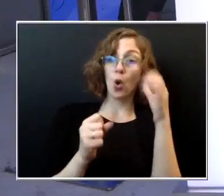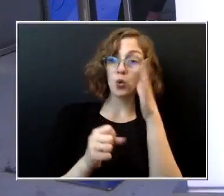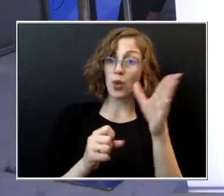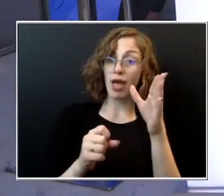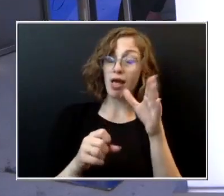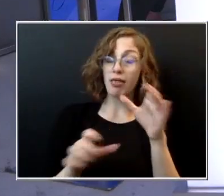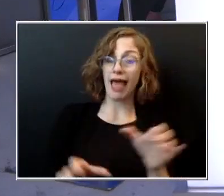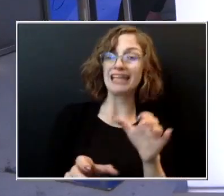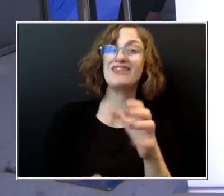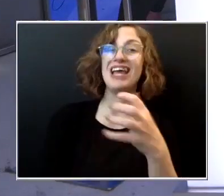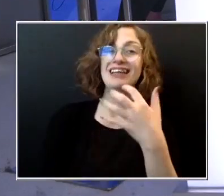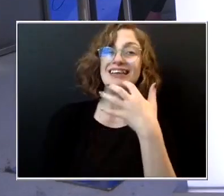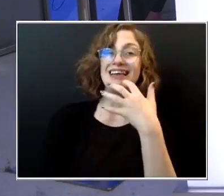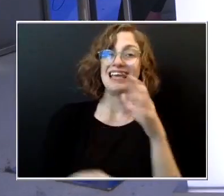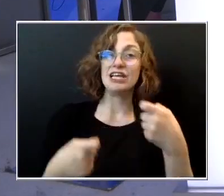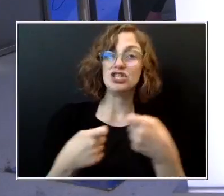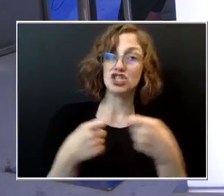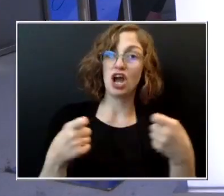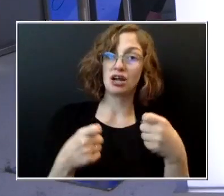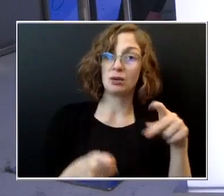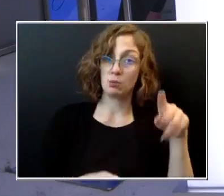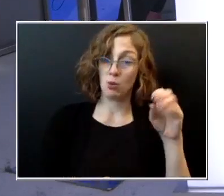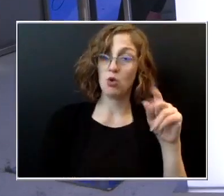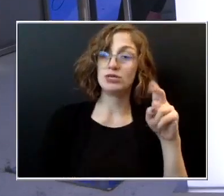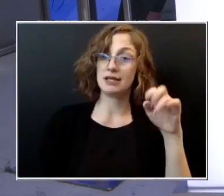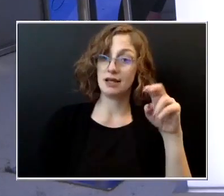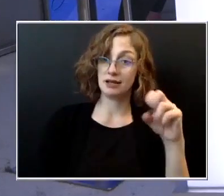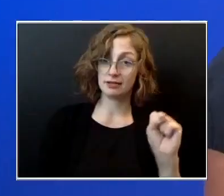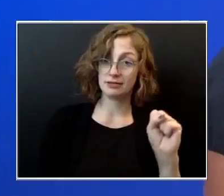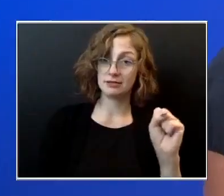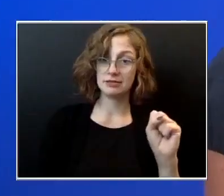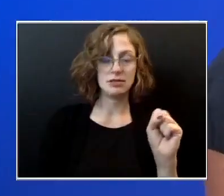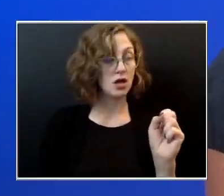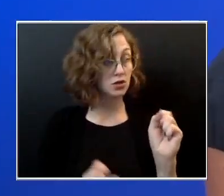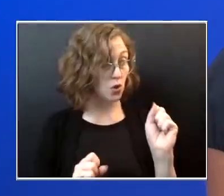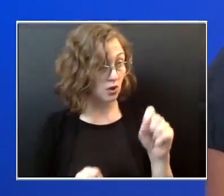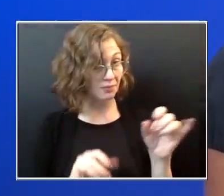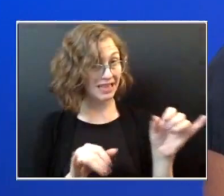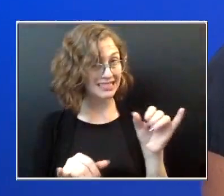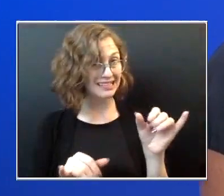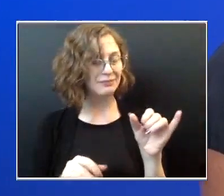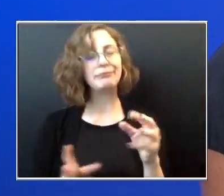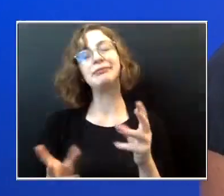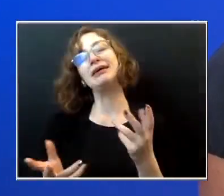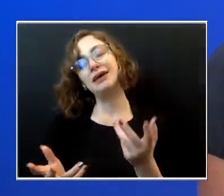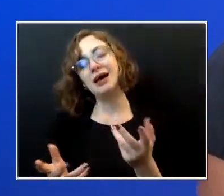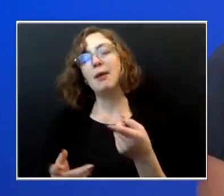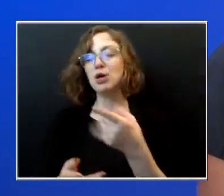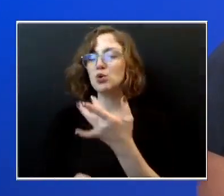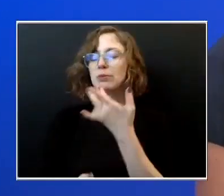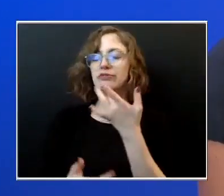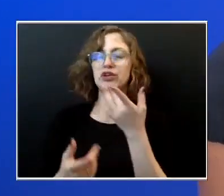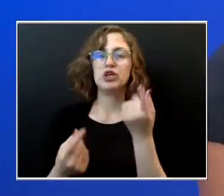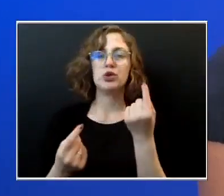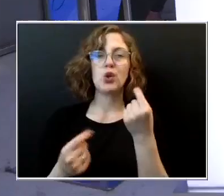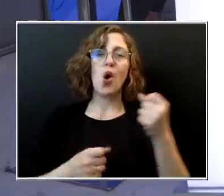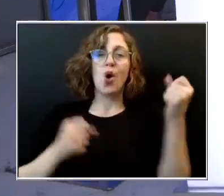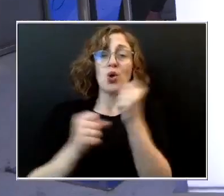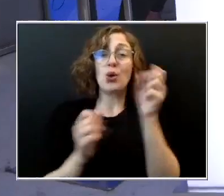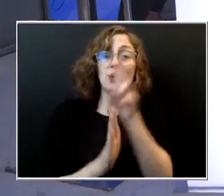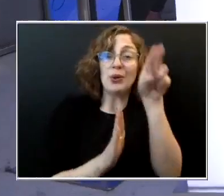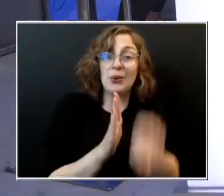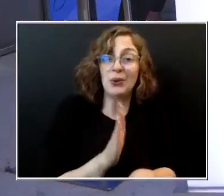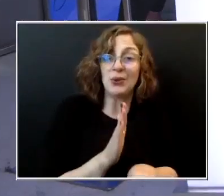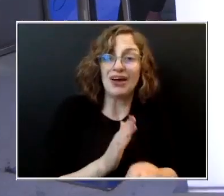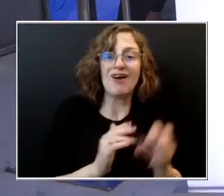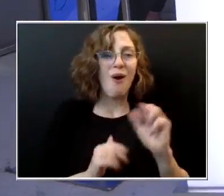could also be a cold shock. Potentially. Yeah. Although, which would you rather do? Get in one of those cold plunges or sit in the hot tub? And I